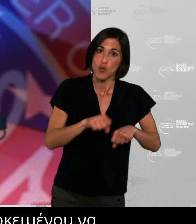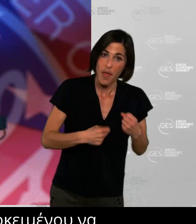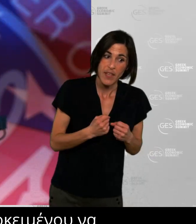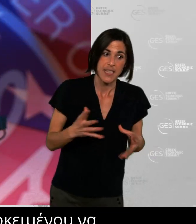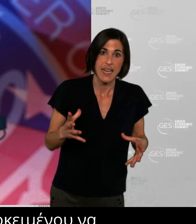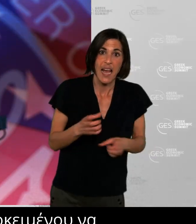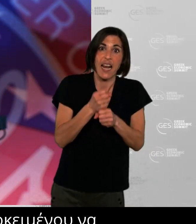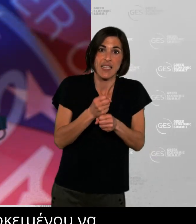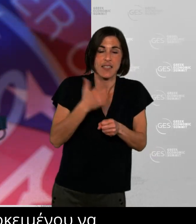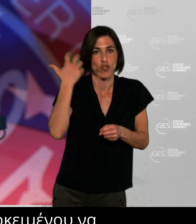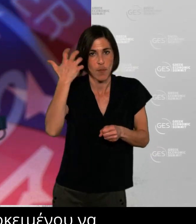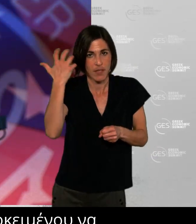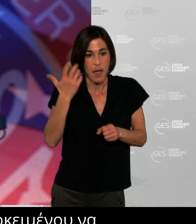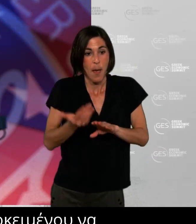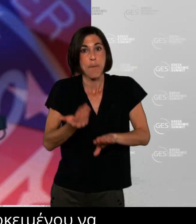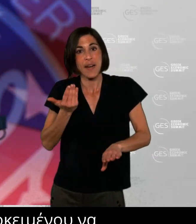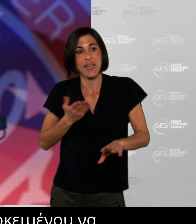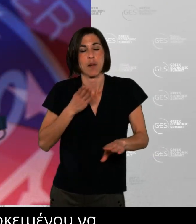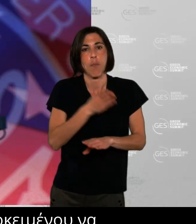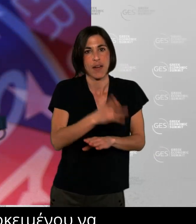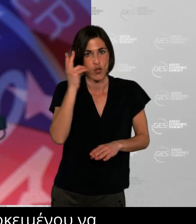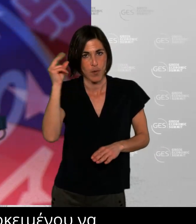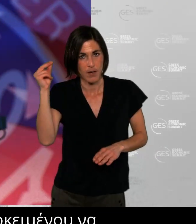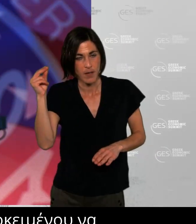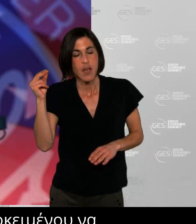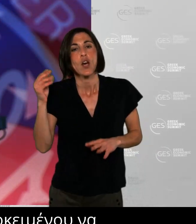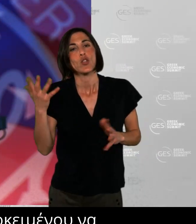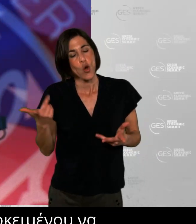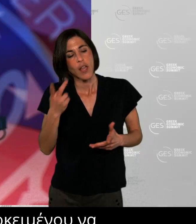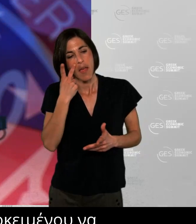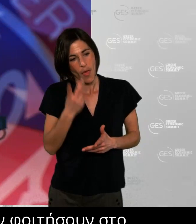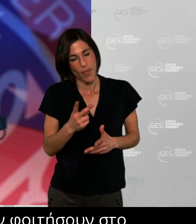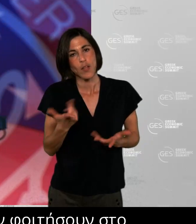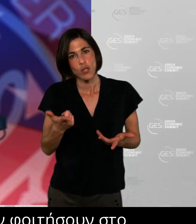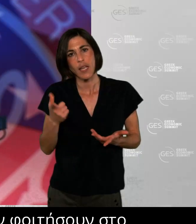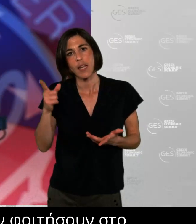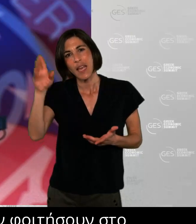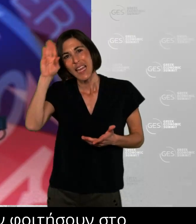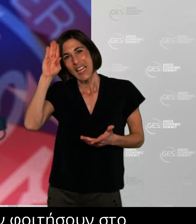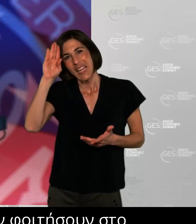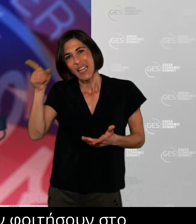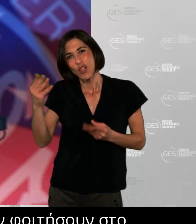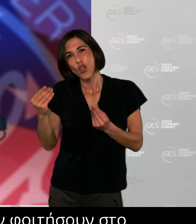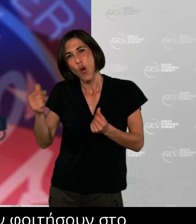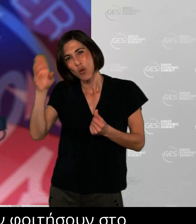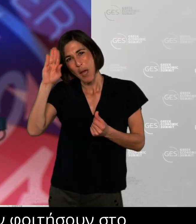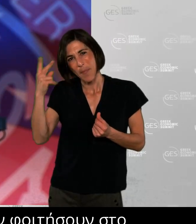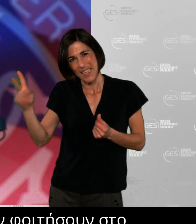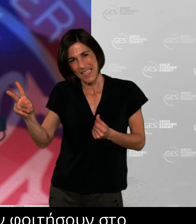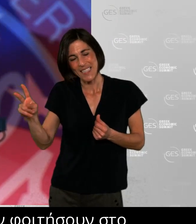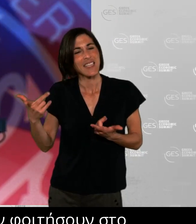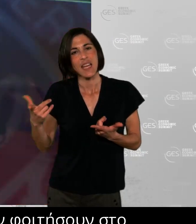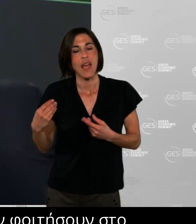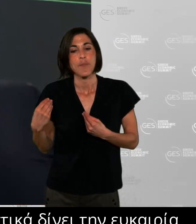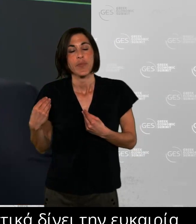brought back to Greece, the US model would suggest what you do is give students the option when they are choosing where to